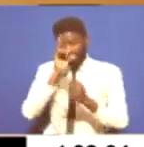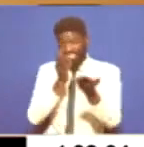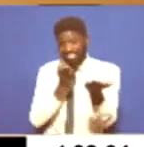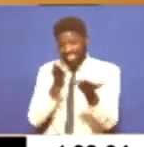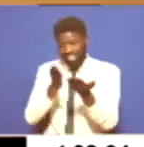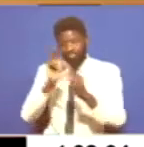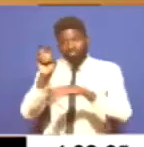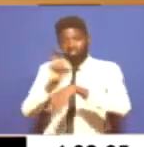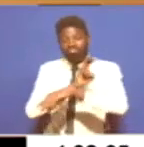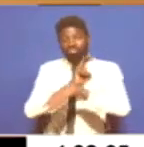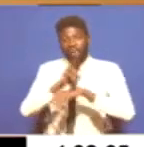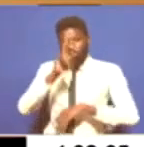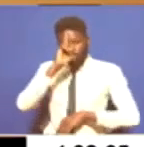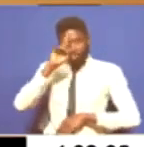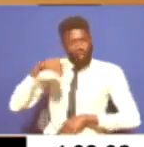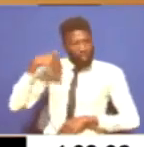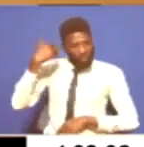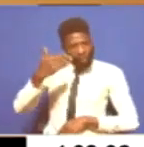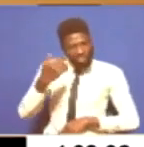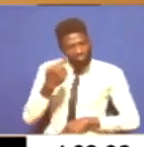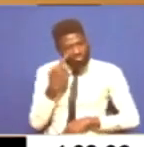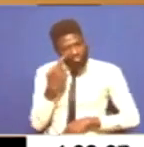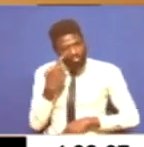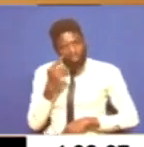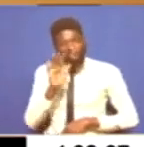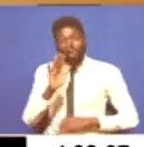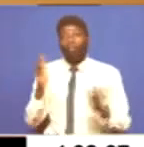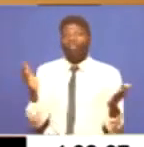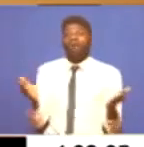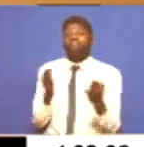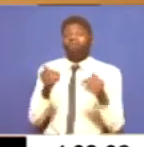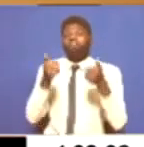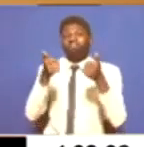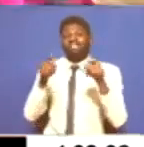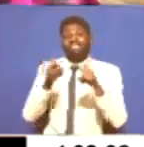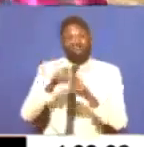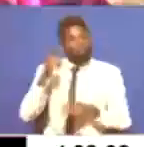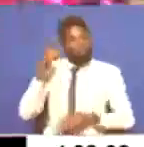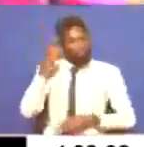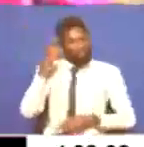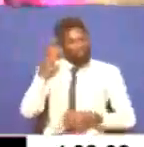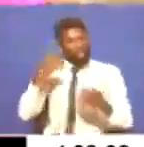order to keep their welfare and mental health in check.